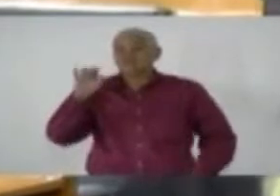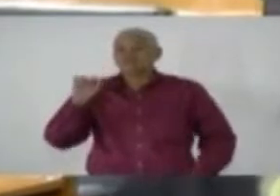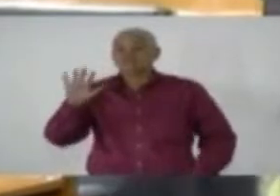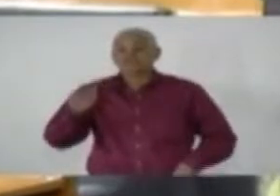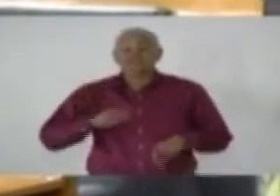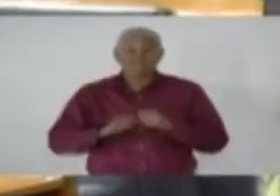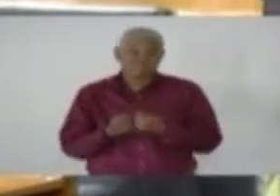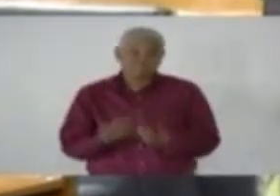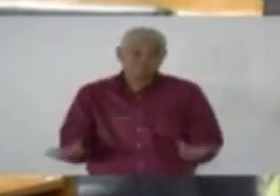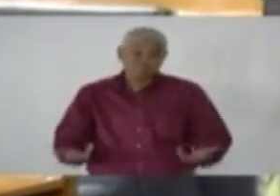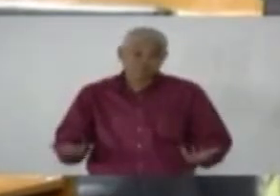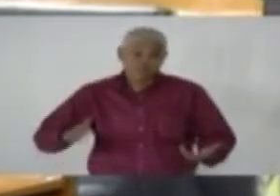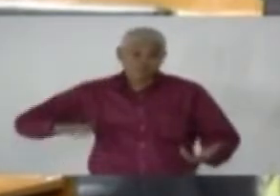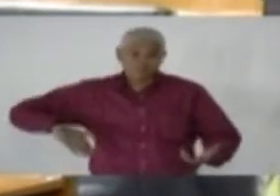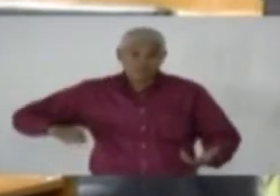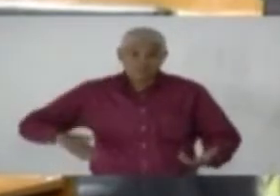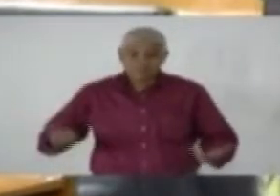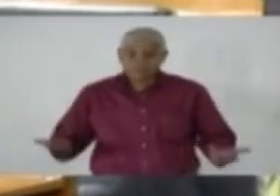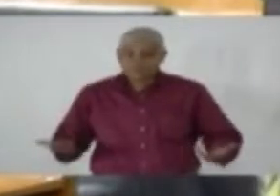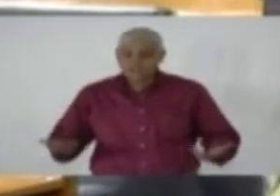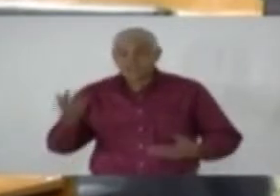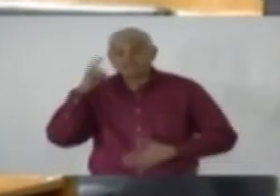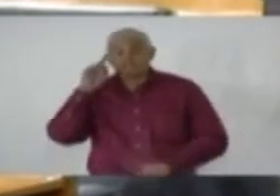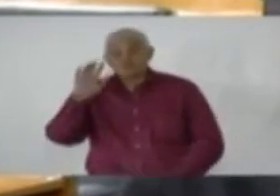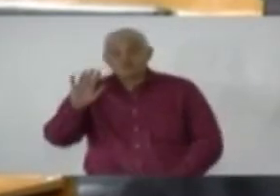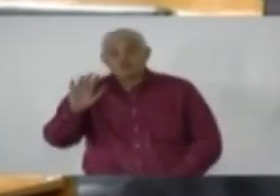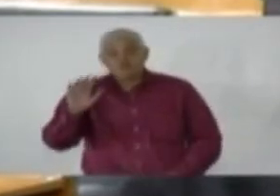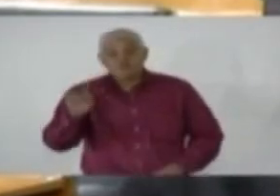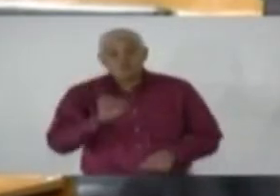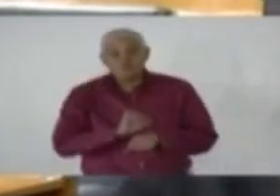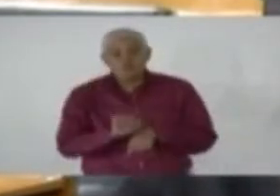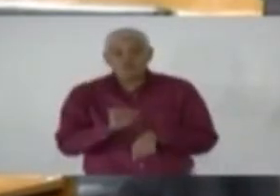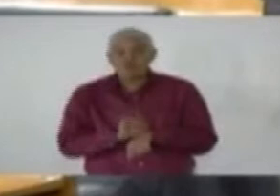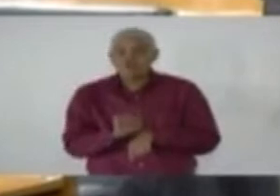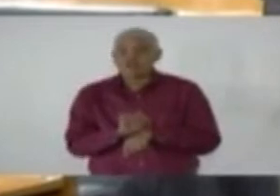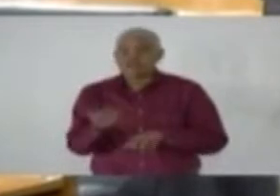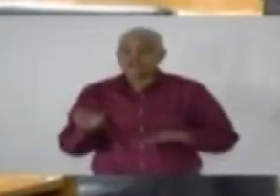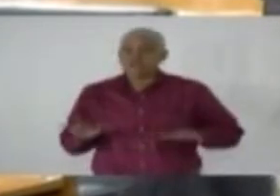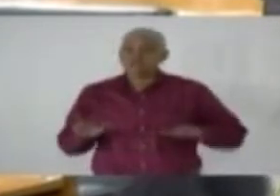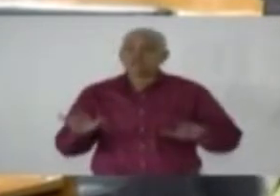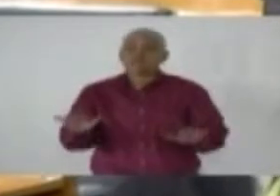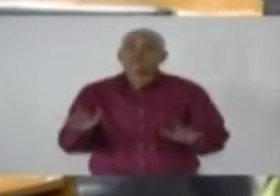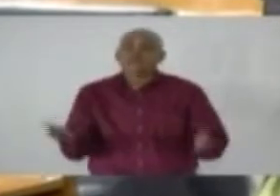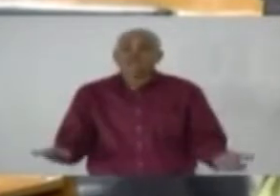her team in the Parliament here for the work that they do.